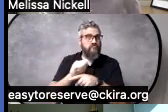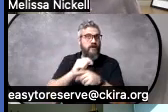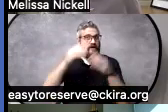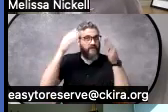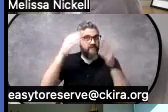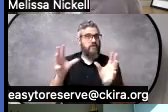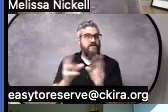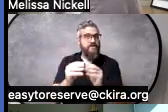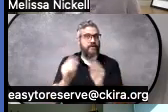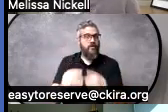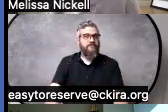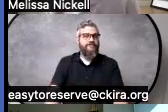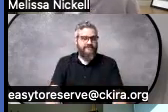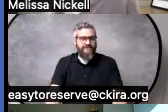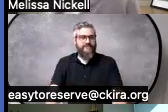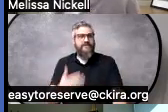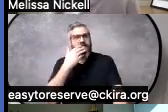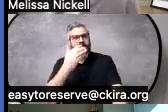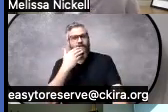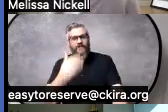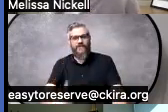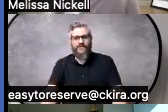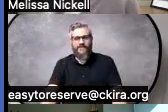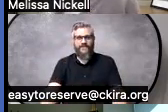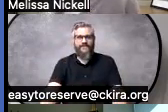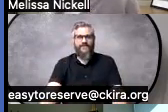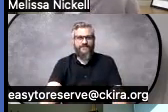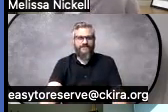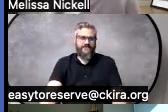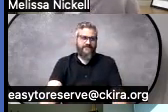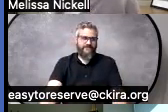seminars. Thank you, Brittany.